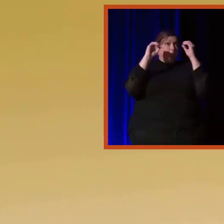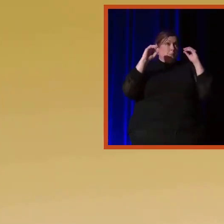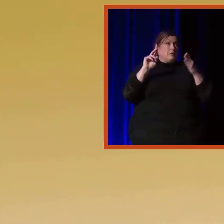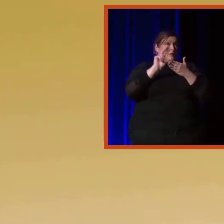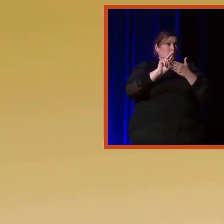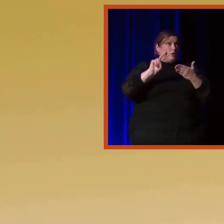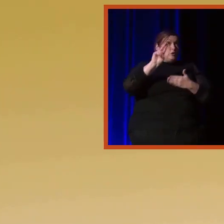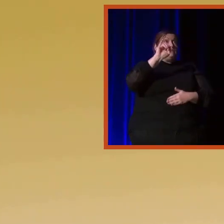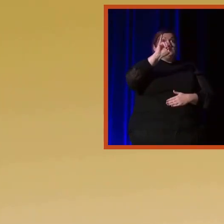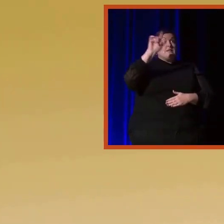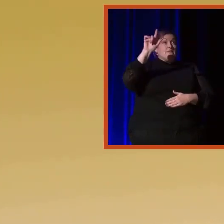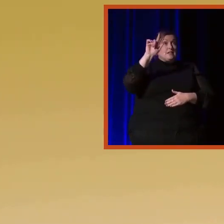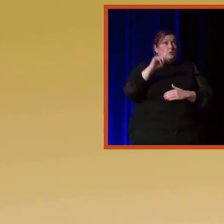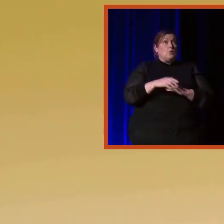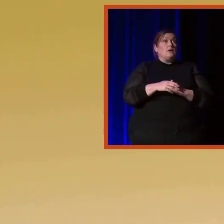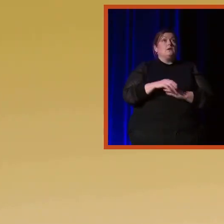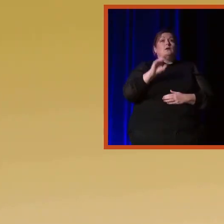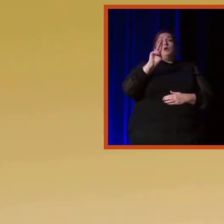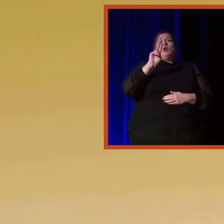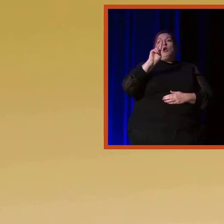University of Illinois,